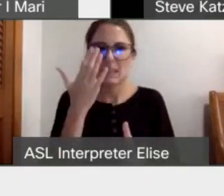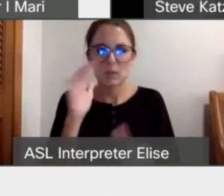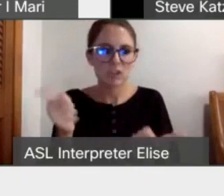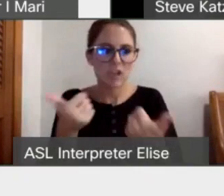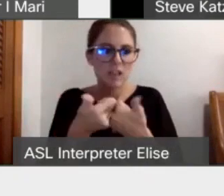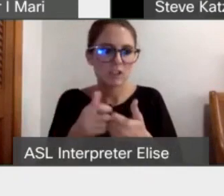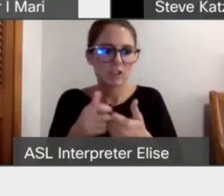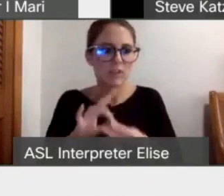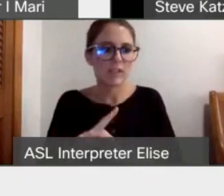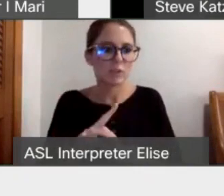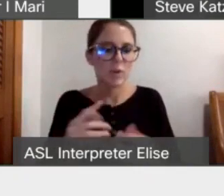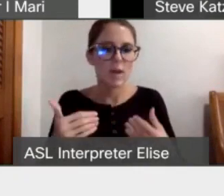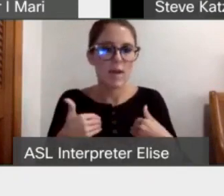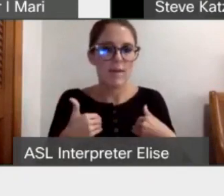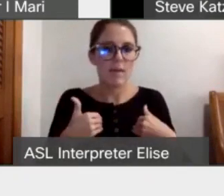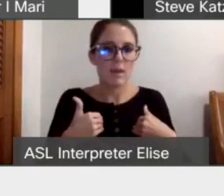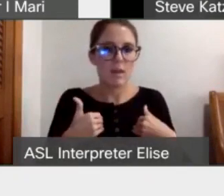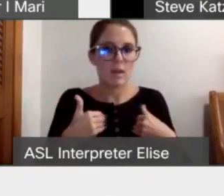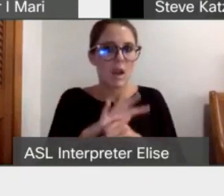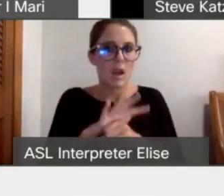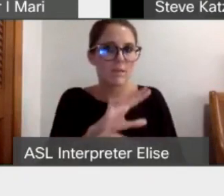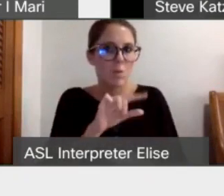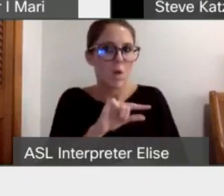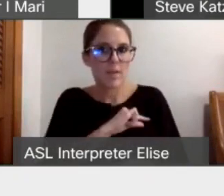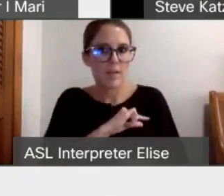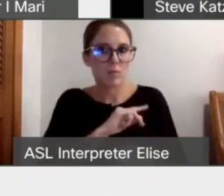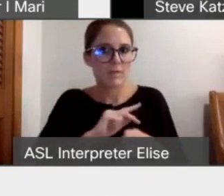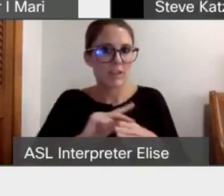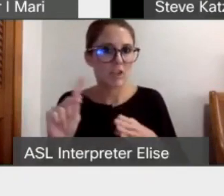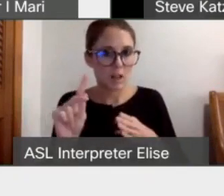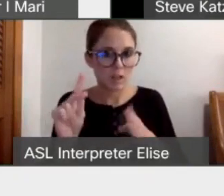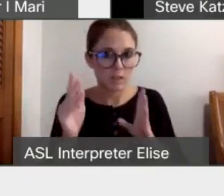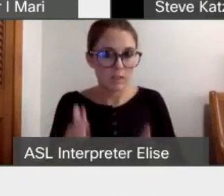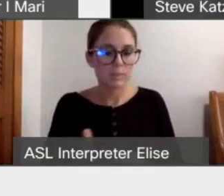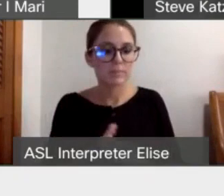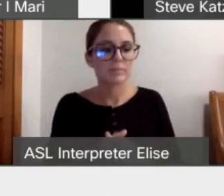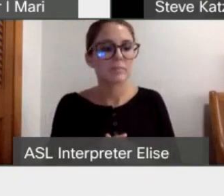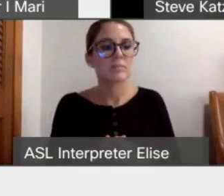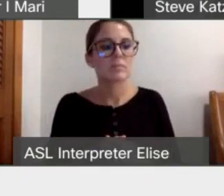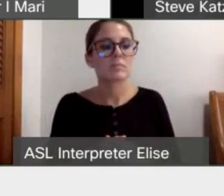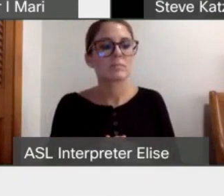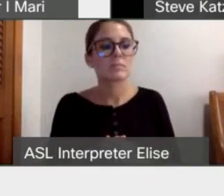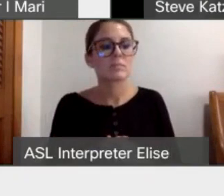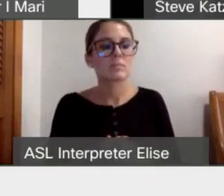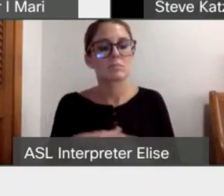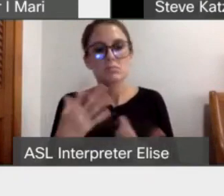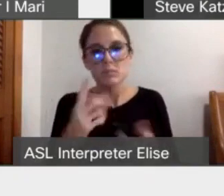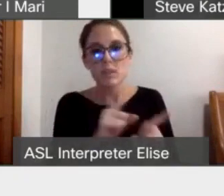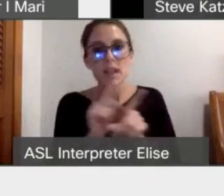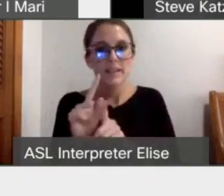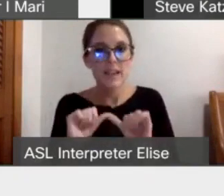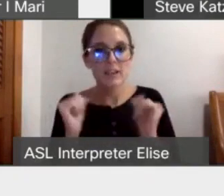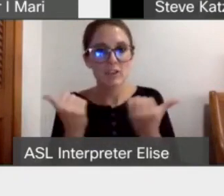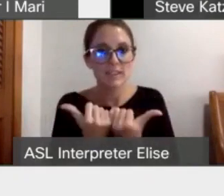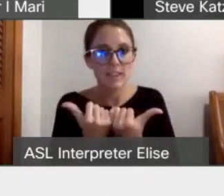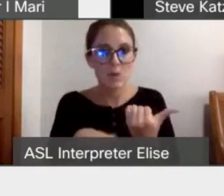around really having sufficient numbers of qualified professionals. That is certainly something that, as an agency,